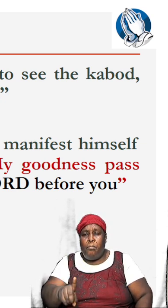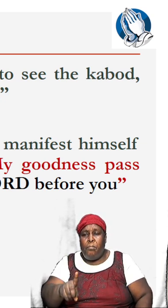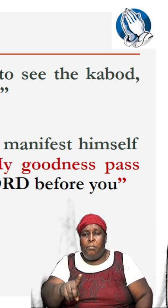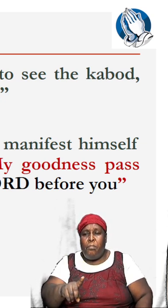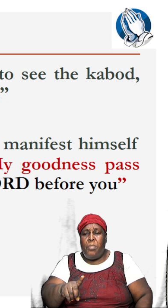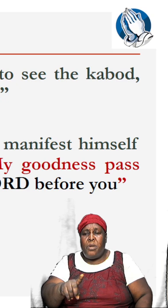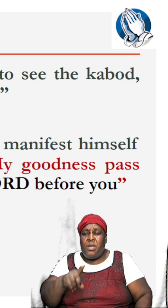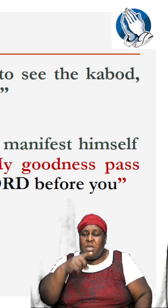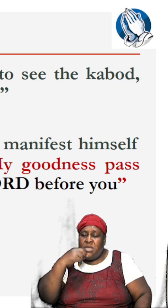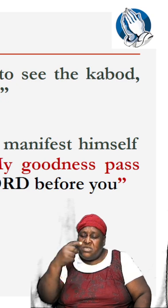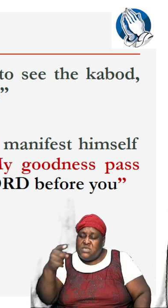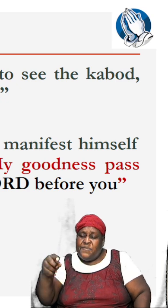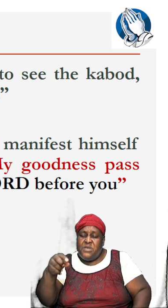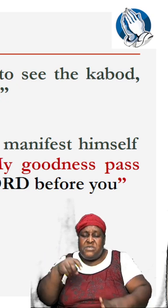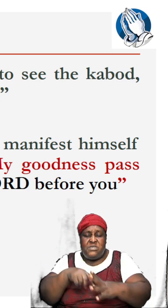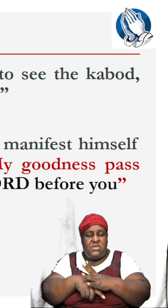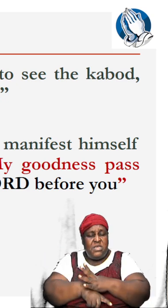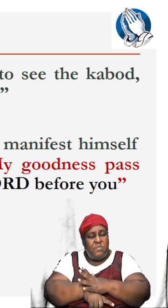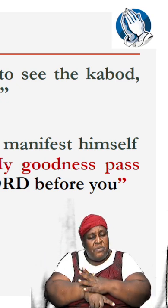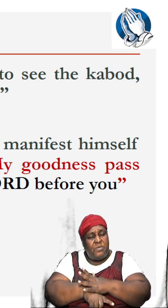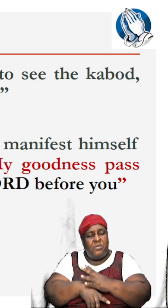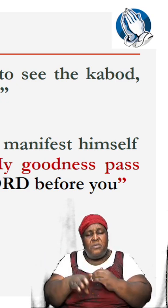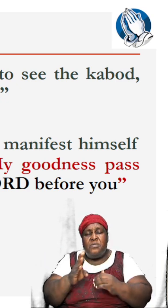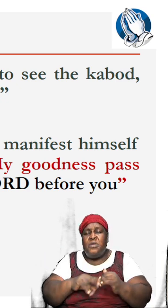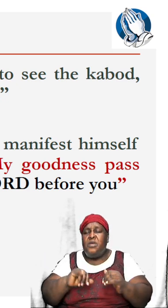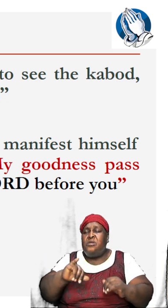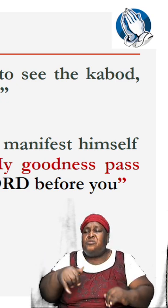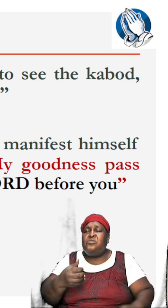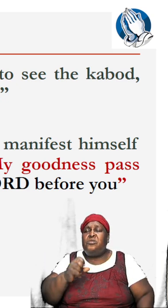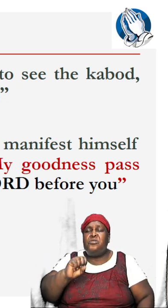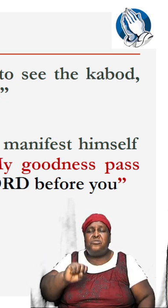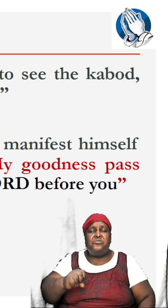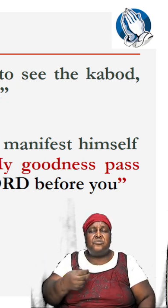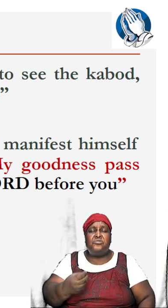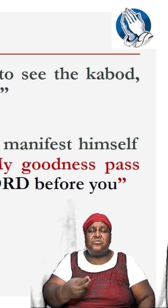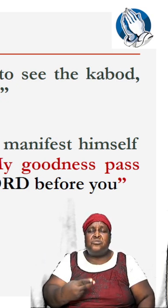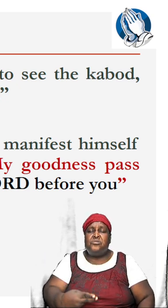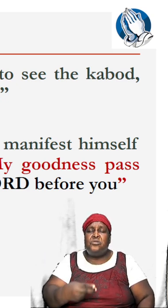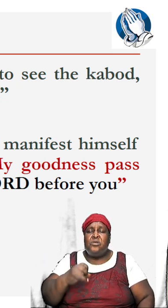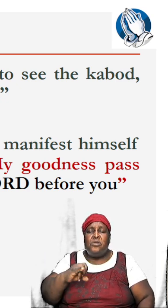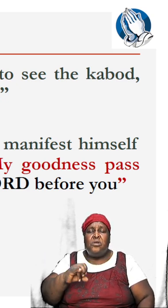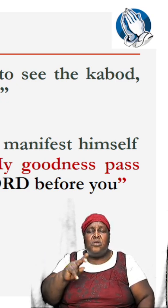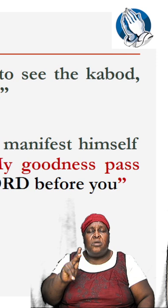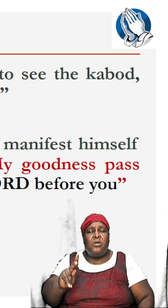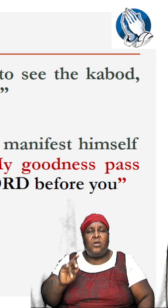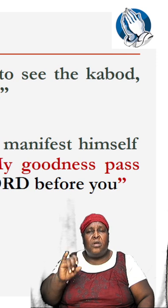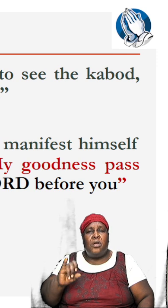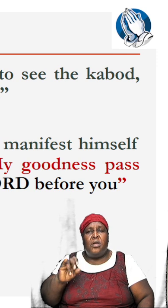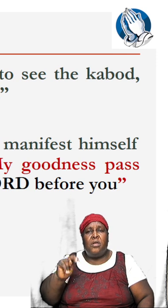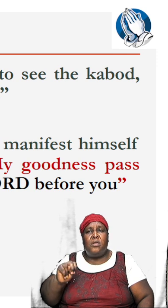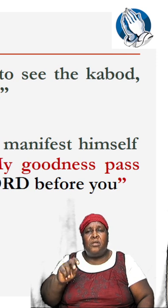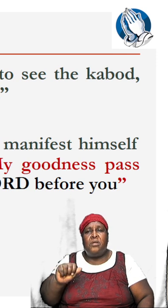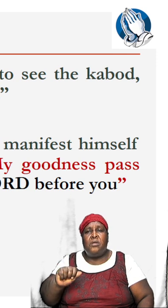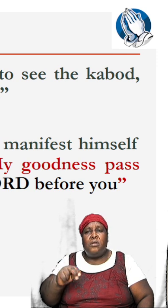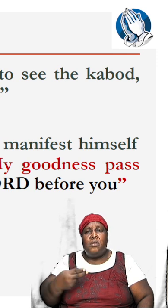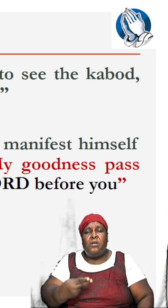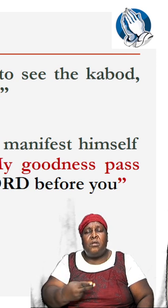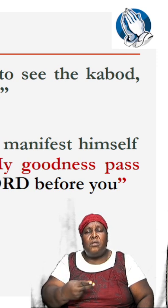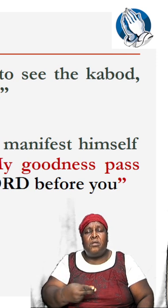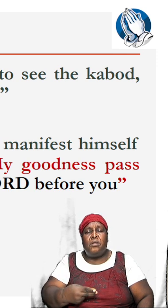speaks deeper than just Shekinah. It speaks to the literal weight of God.